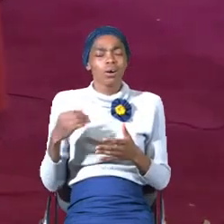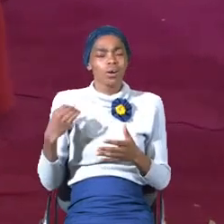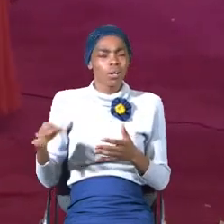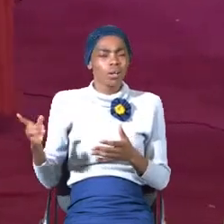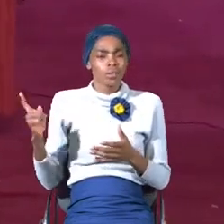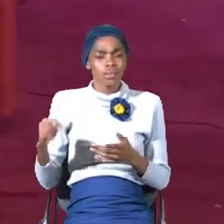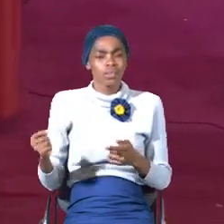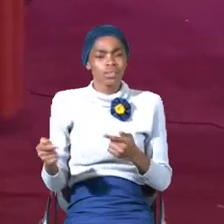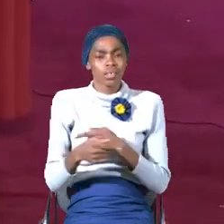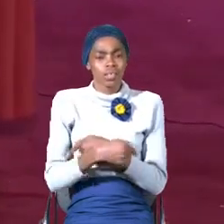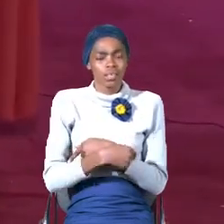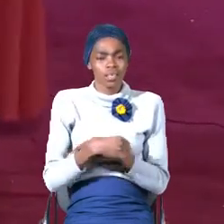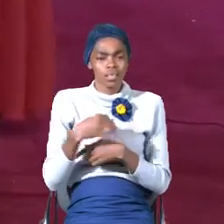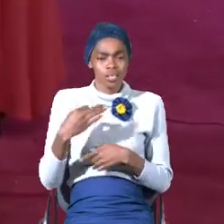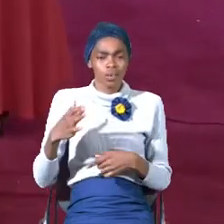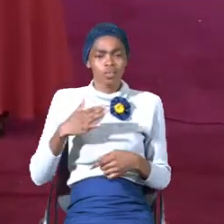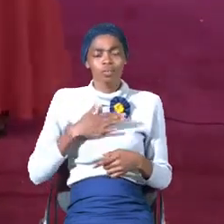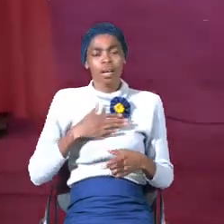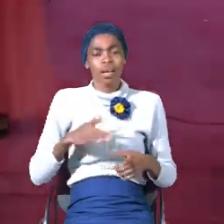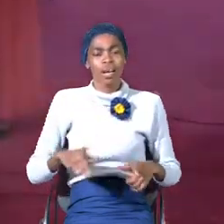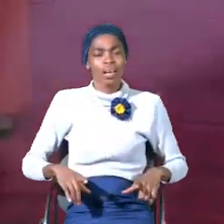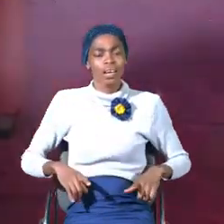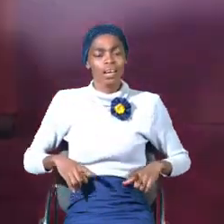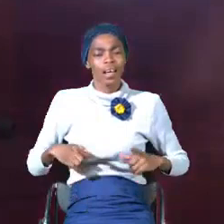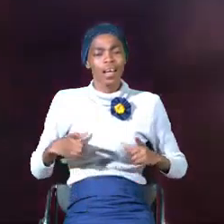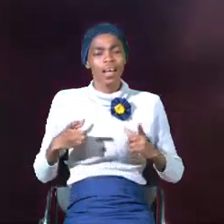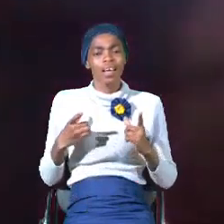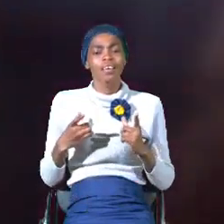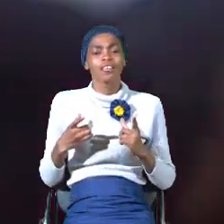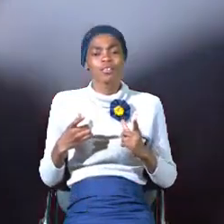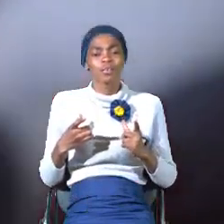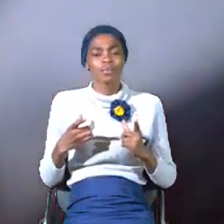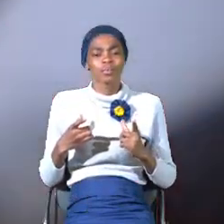all of the days of my life.